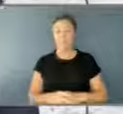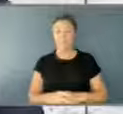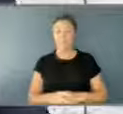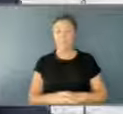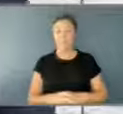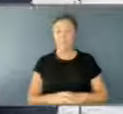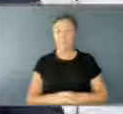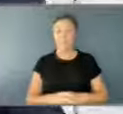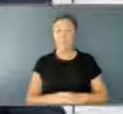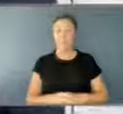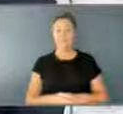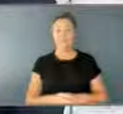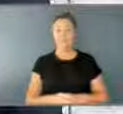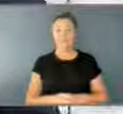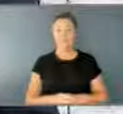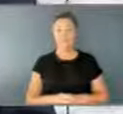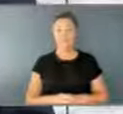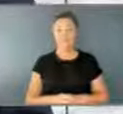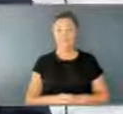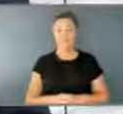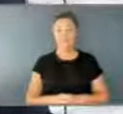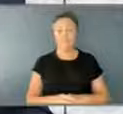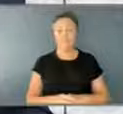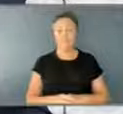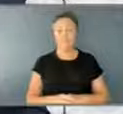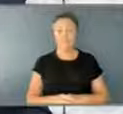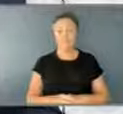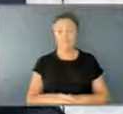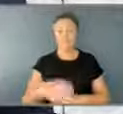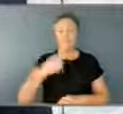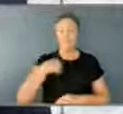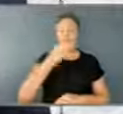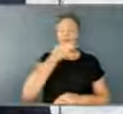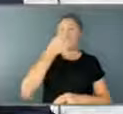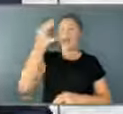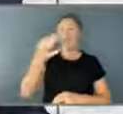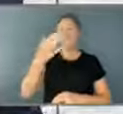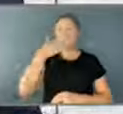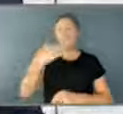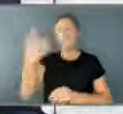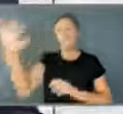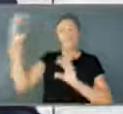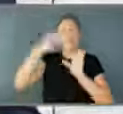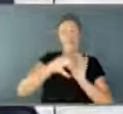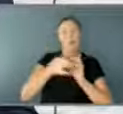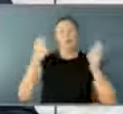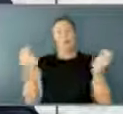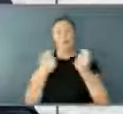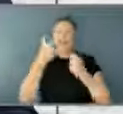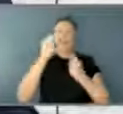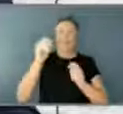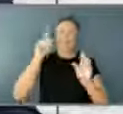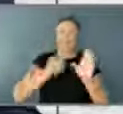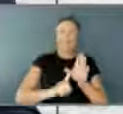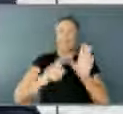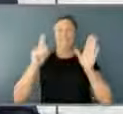celebration of the 70 years of ANZUS. He told me he needs no special reason to come to Australia. He loves the